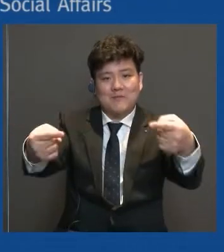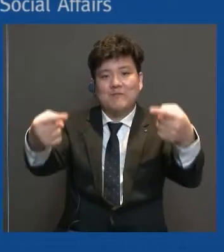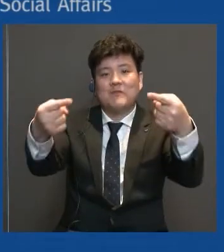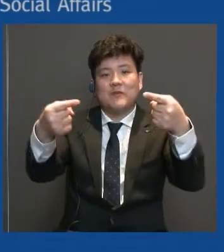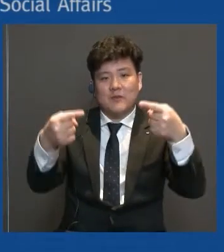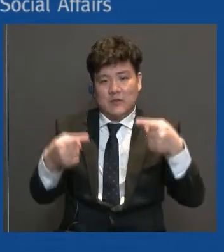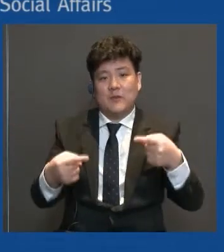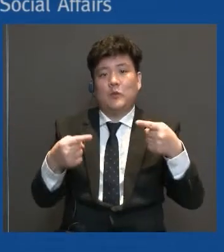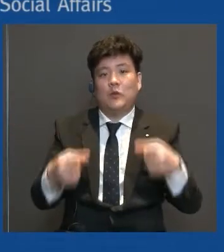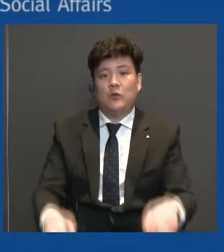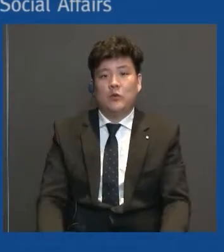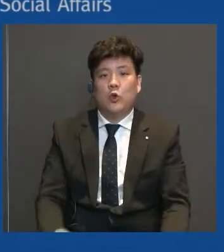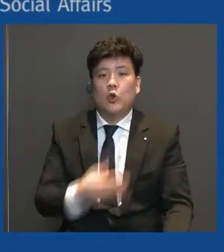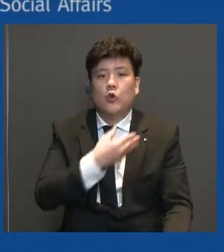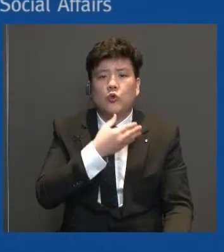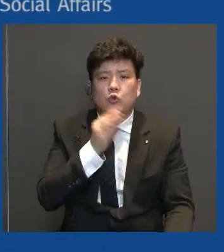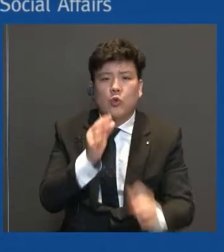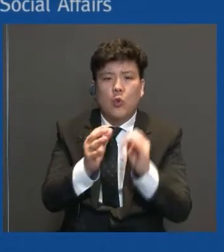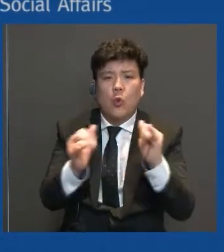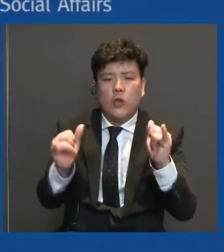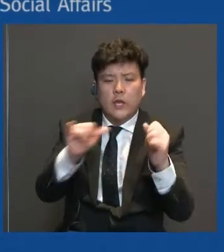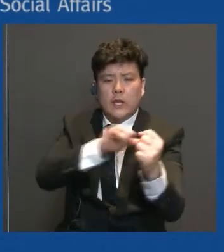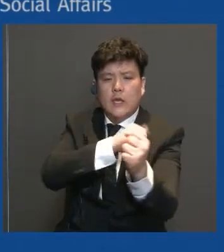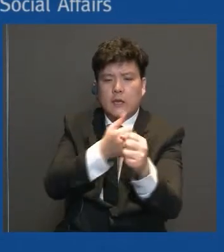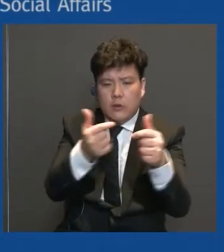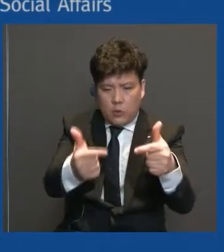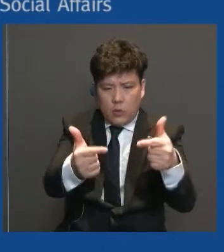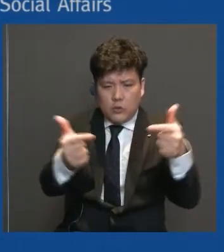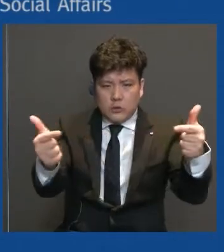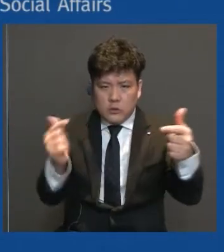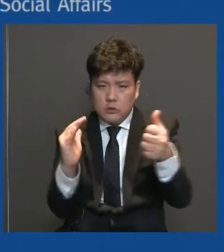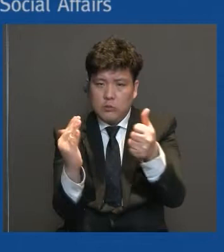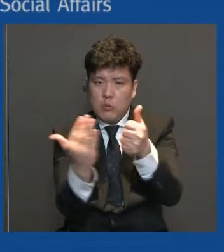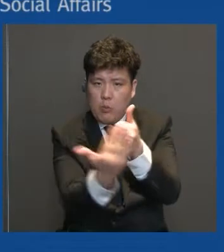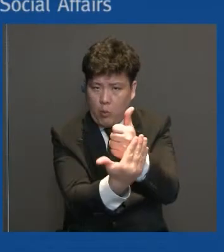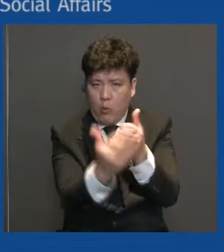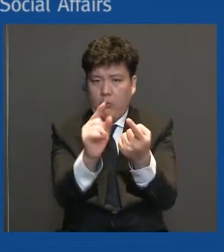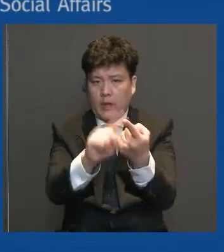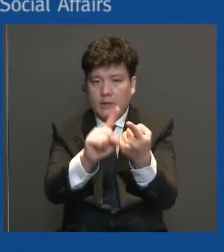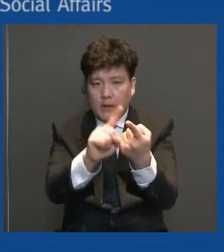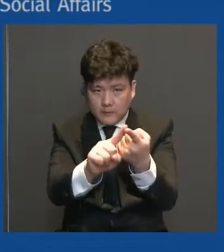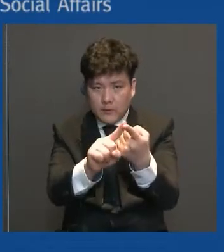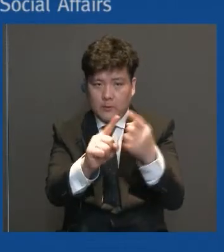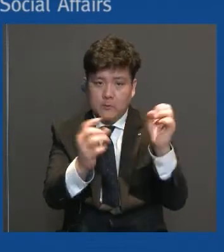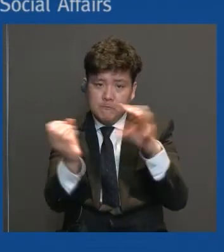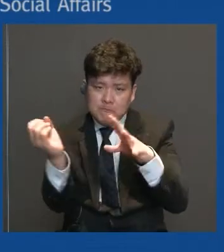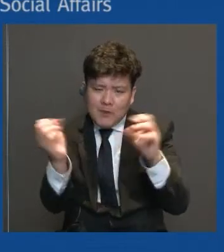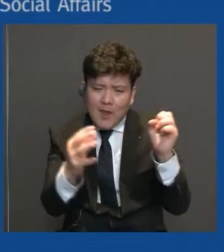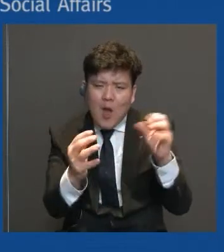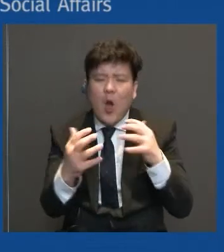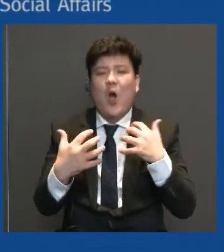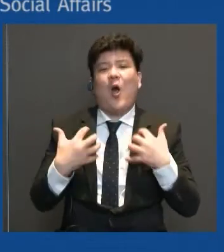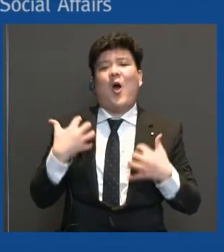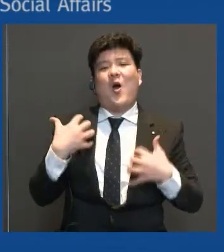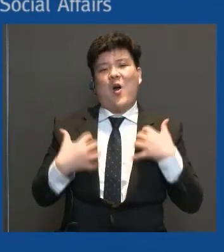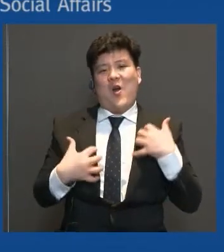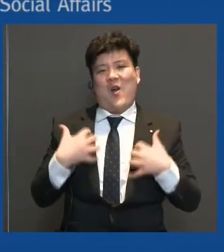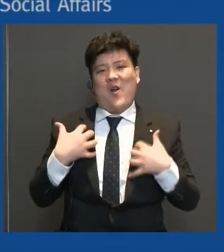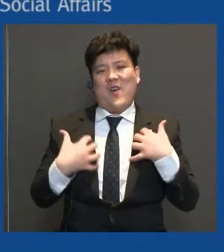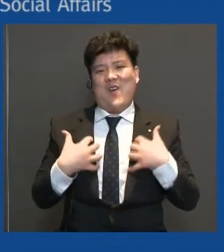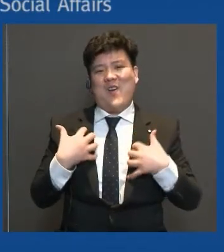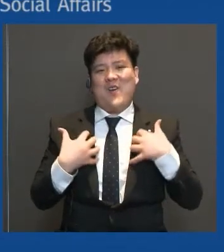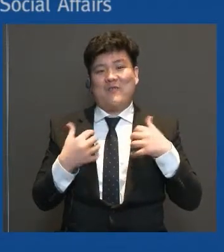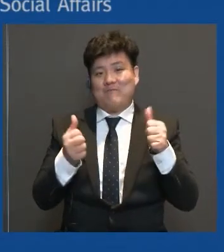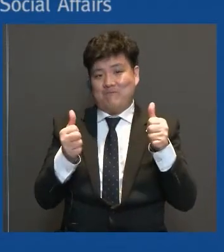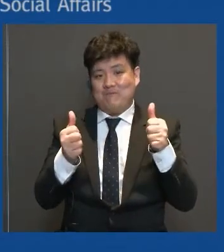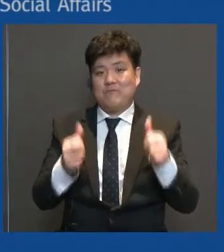older persons in the post-COVID-19 era. I'm Eun-Ha NAMKUNG from the Korean Institute for Health